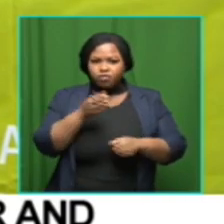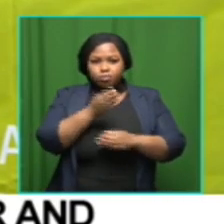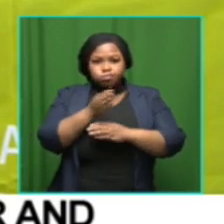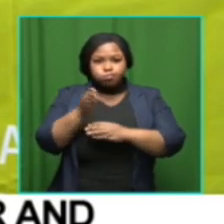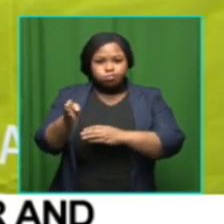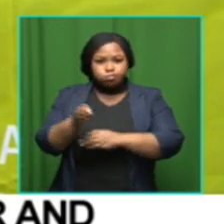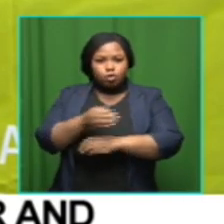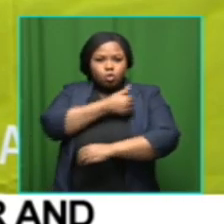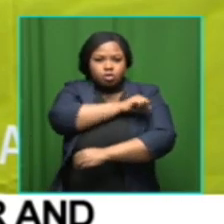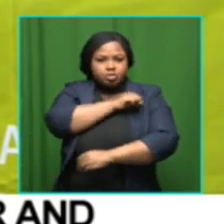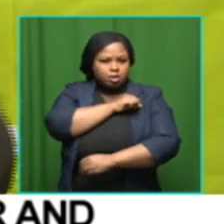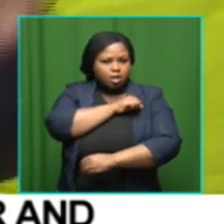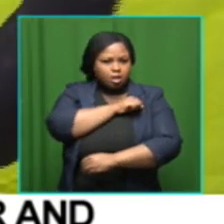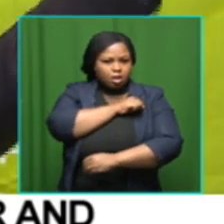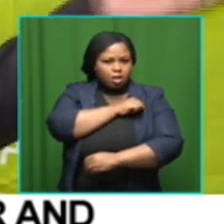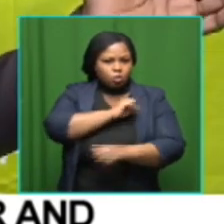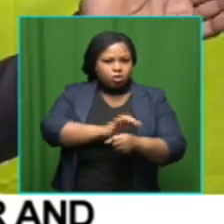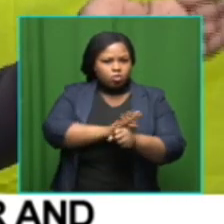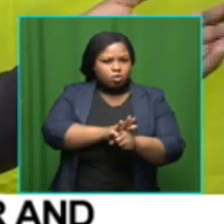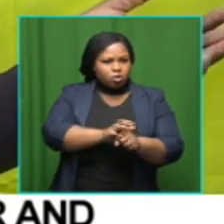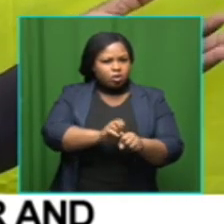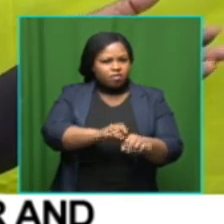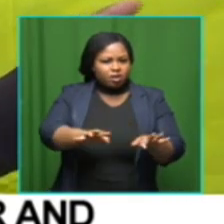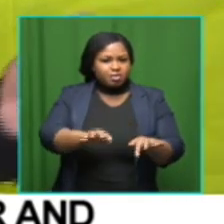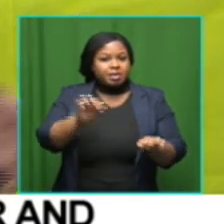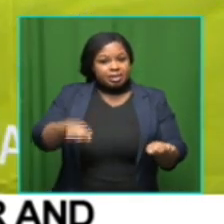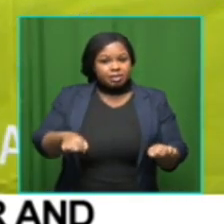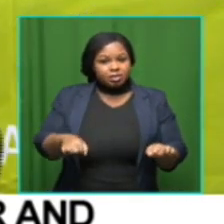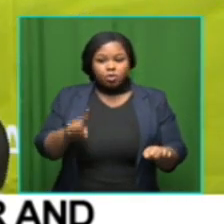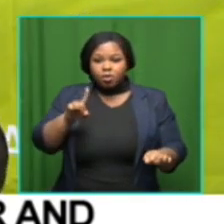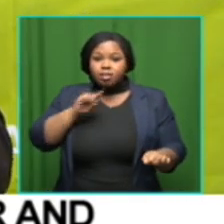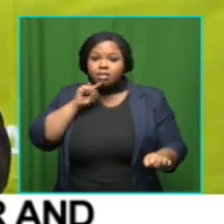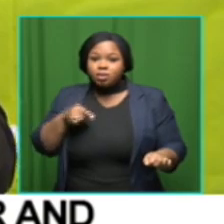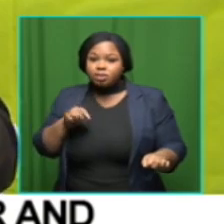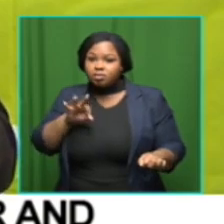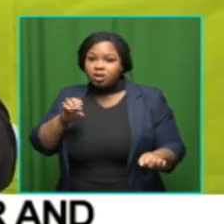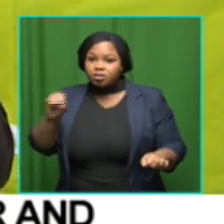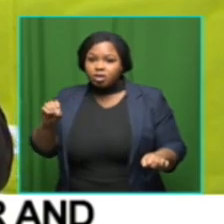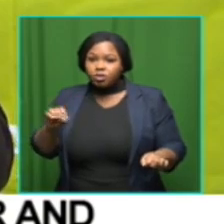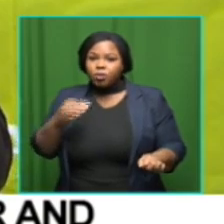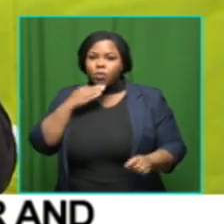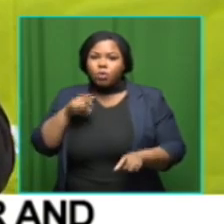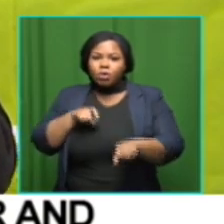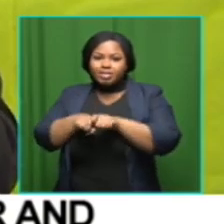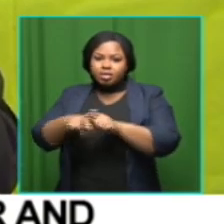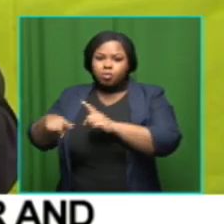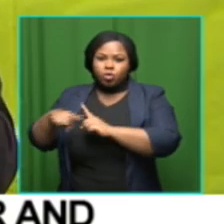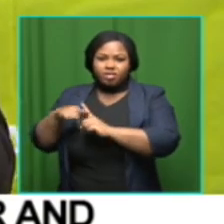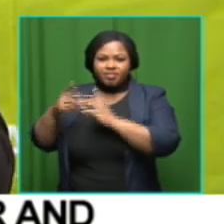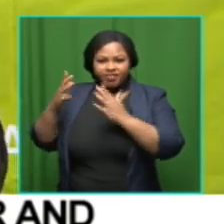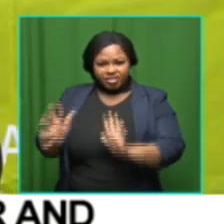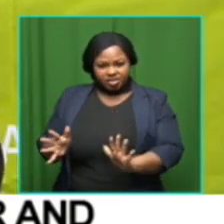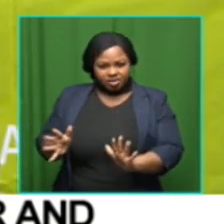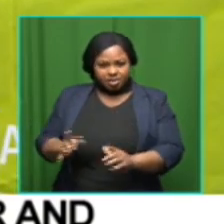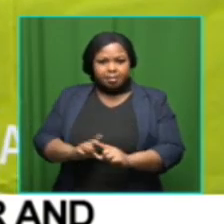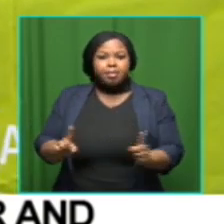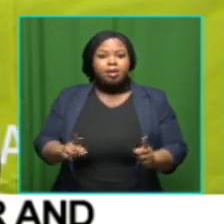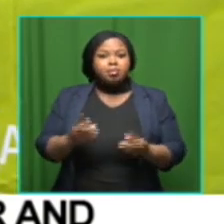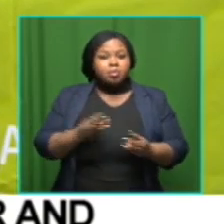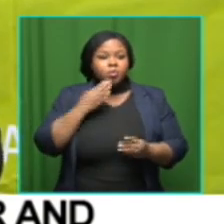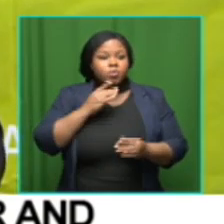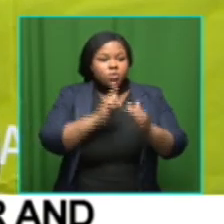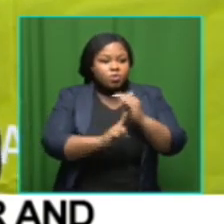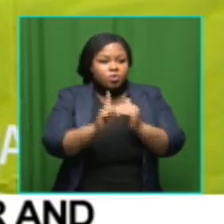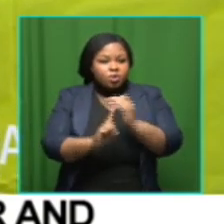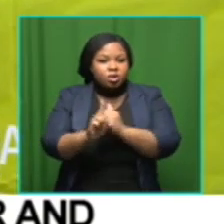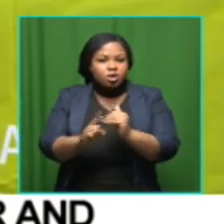admissions. Although we've got 1,300, but people who have got who are in treatment within